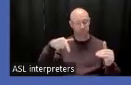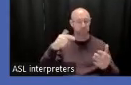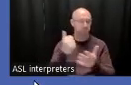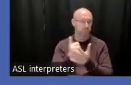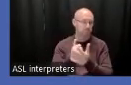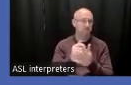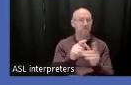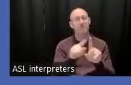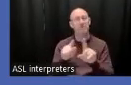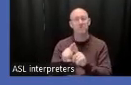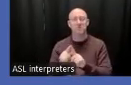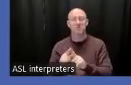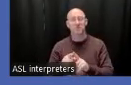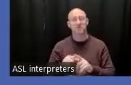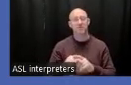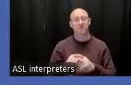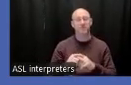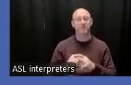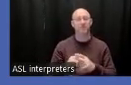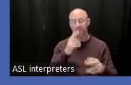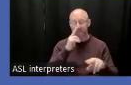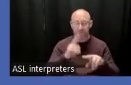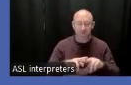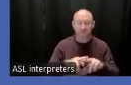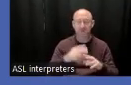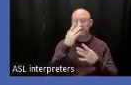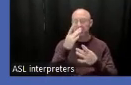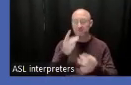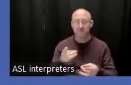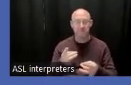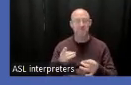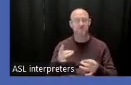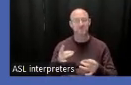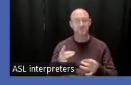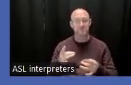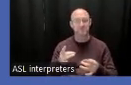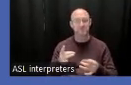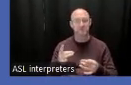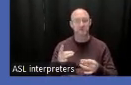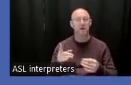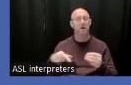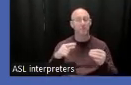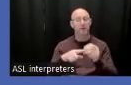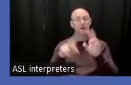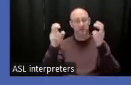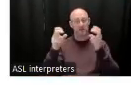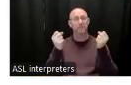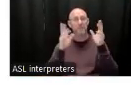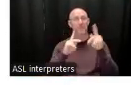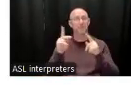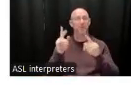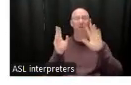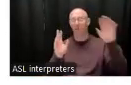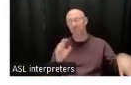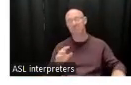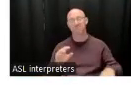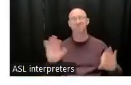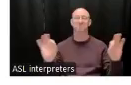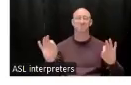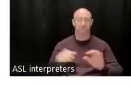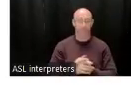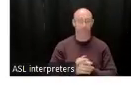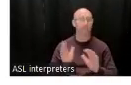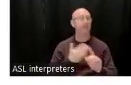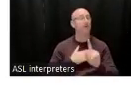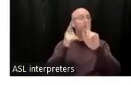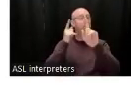but also maybe fun and interesting about a commonly overlooked topic of grants. And so our objectives